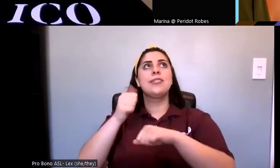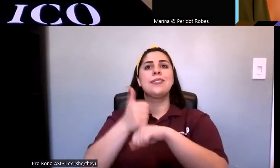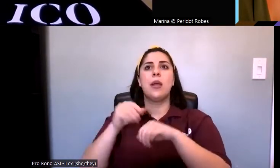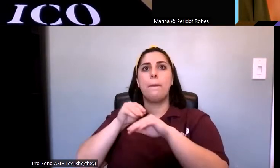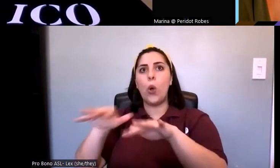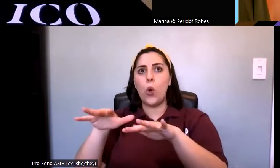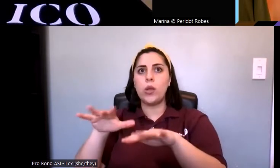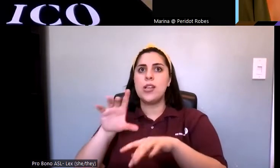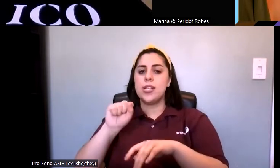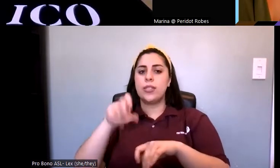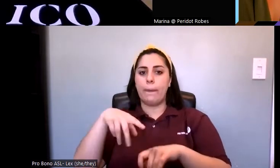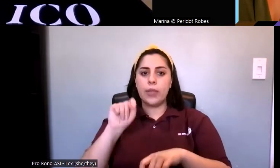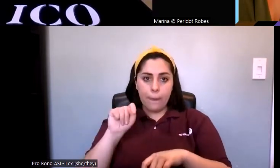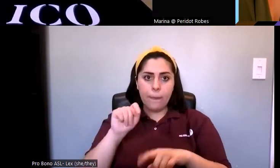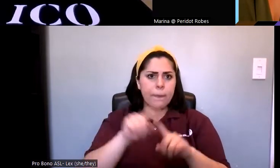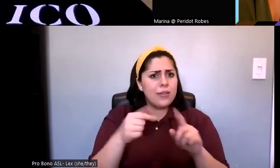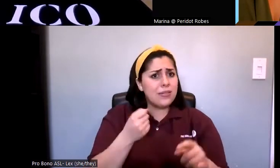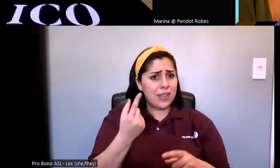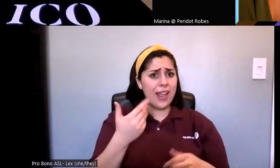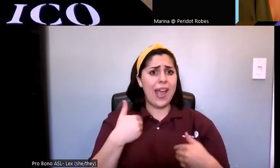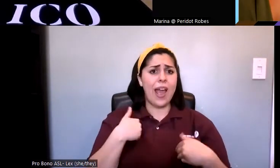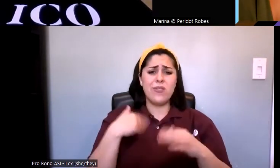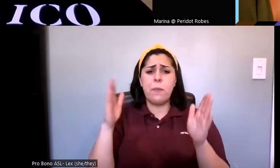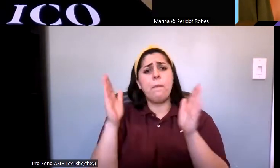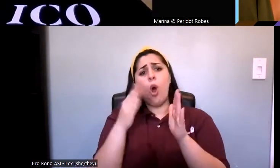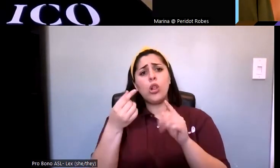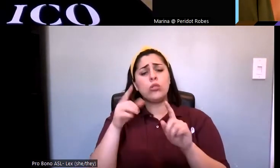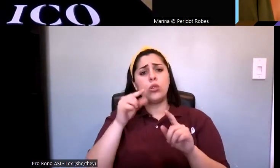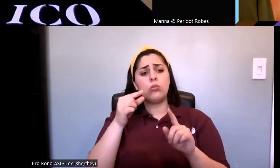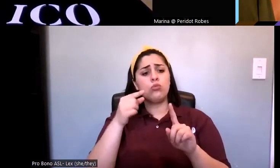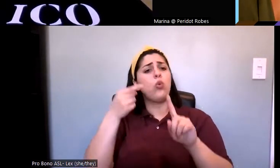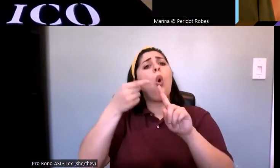goal. It was a very small goal. I didn't have a lot of them. I had,